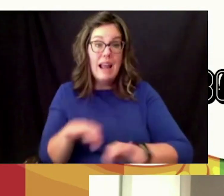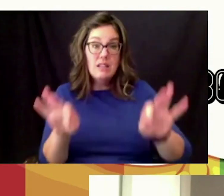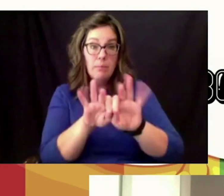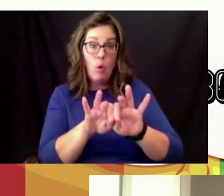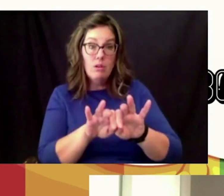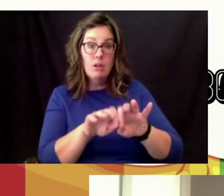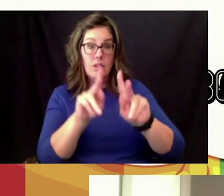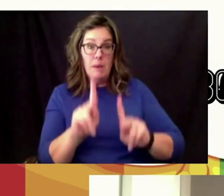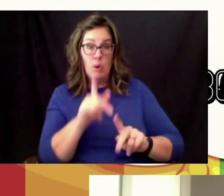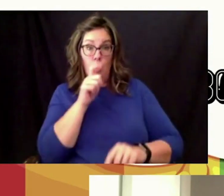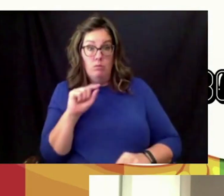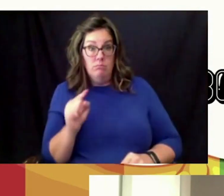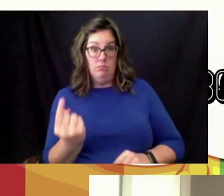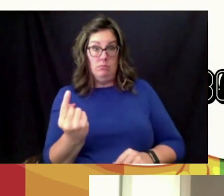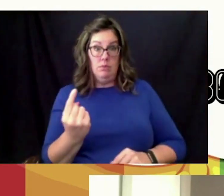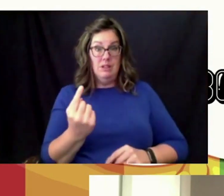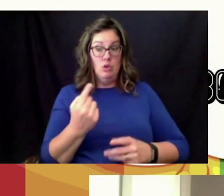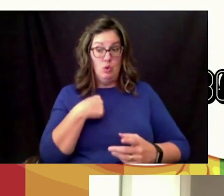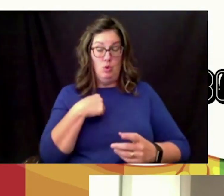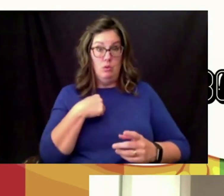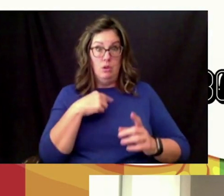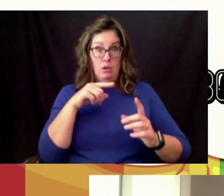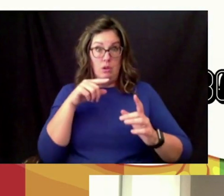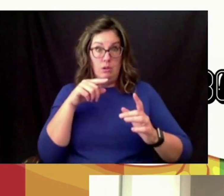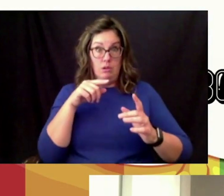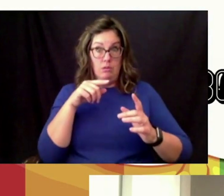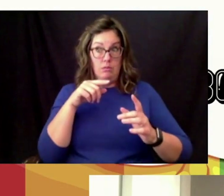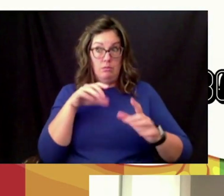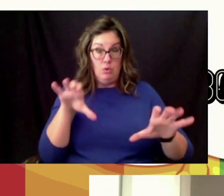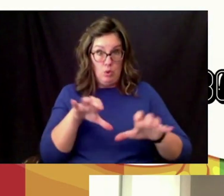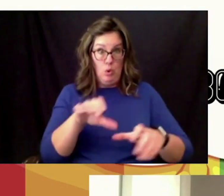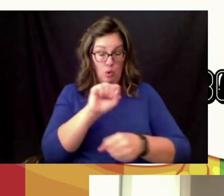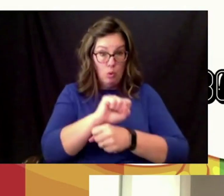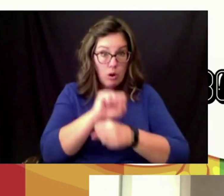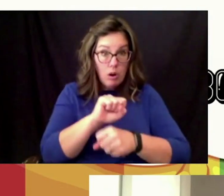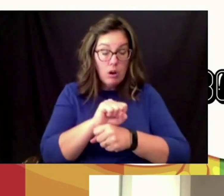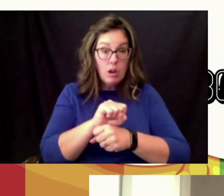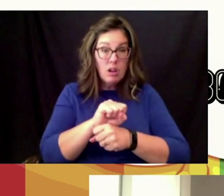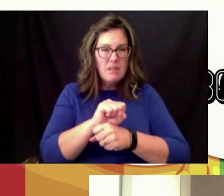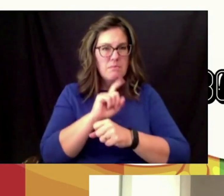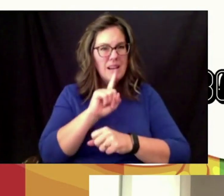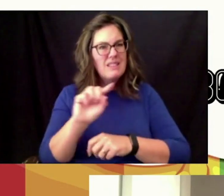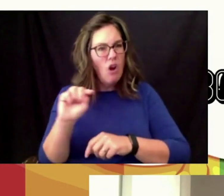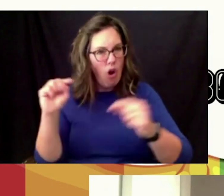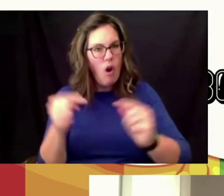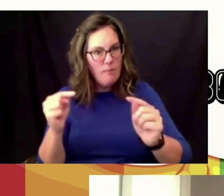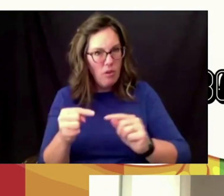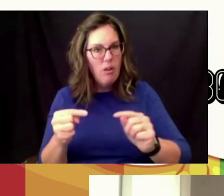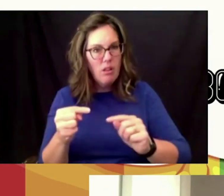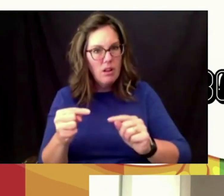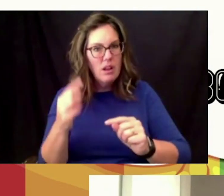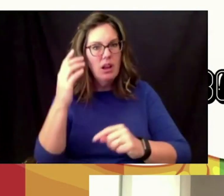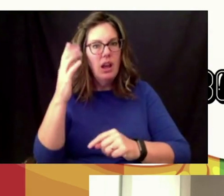the perpetrators to go and do the work. But it is something that's harmful, it hurts, and it's why, you know, it fits within the realm